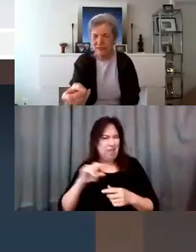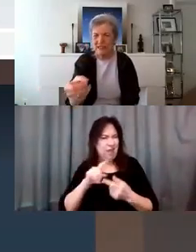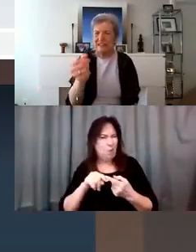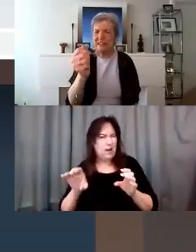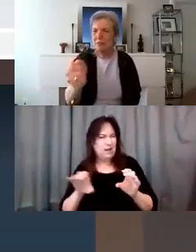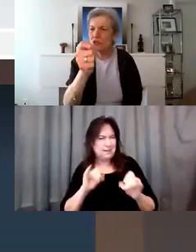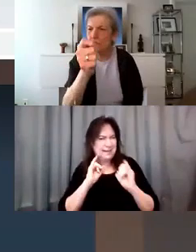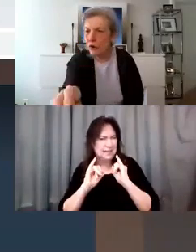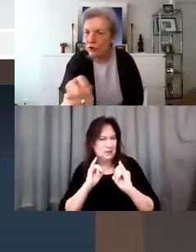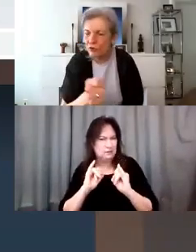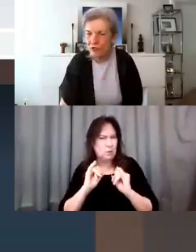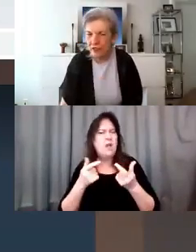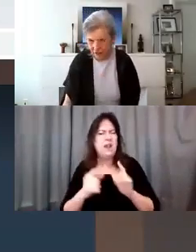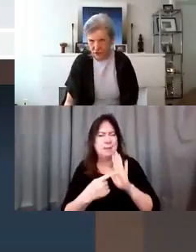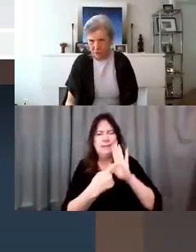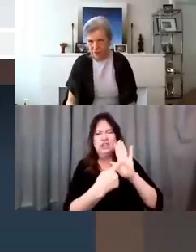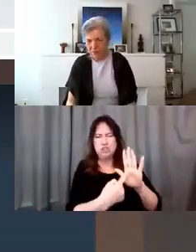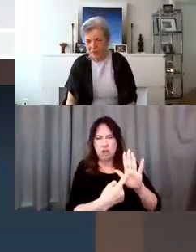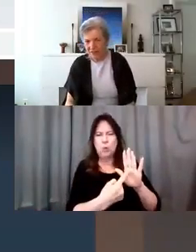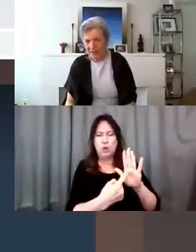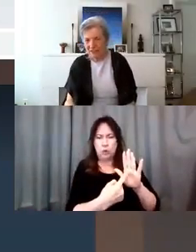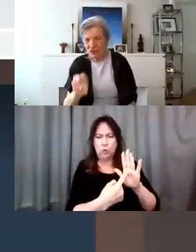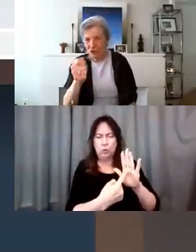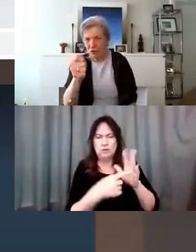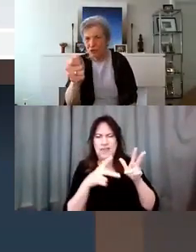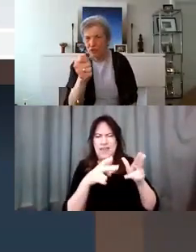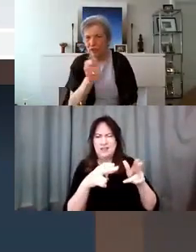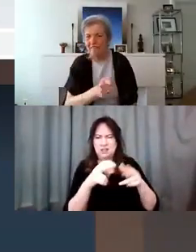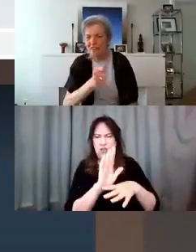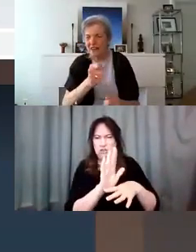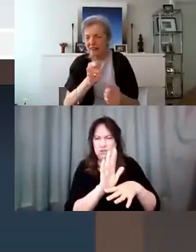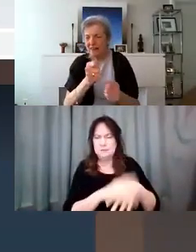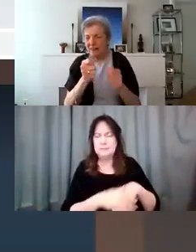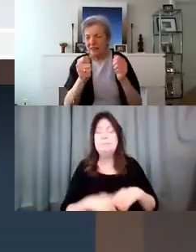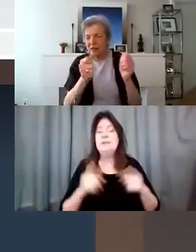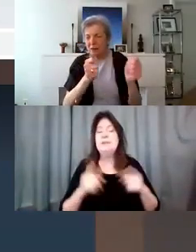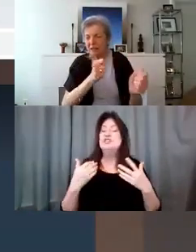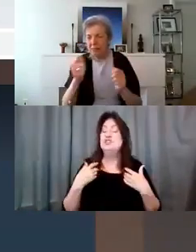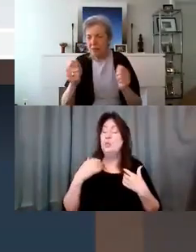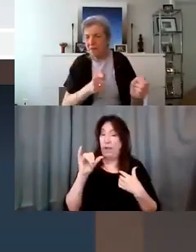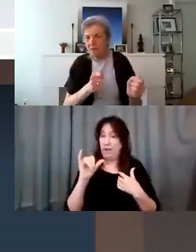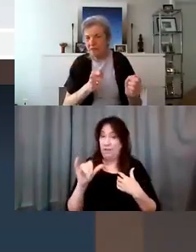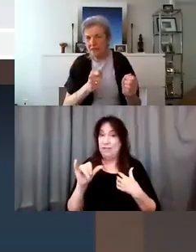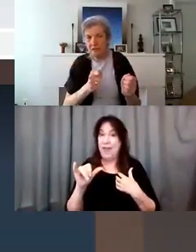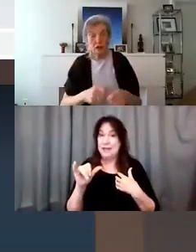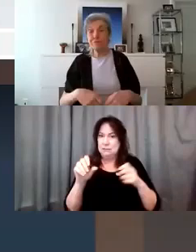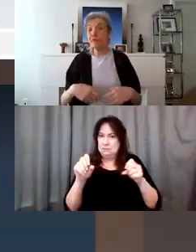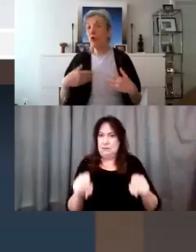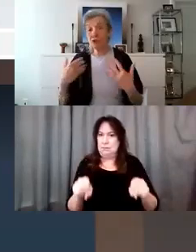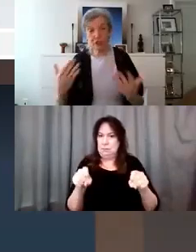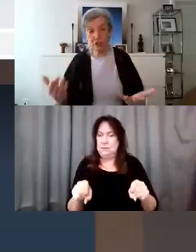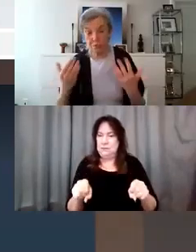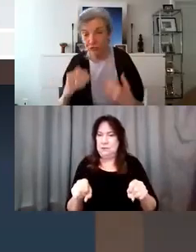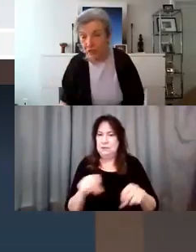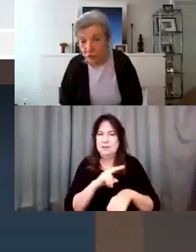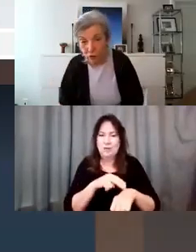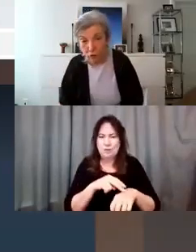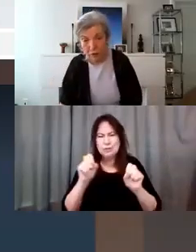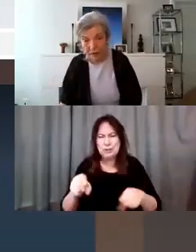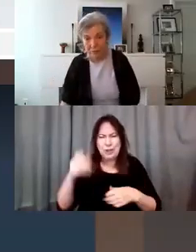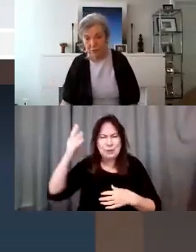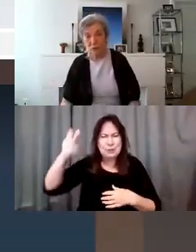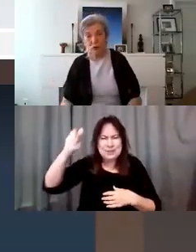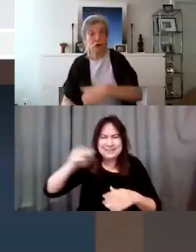interview. Let me show you the excerpt. And so she'll have that capability. Of course, she could present her